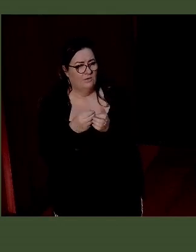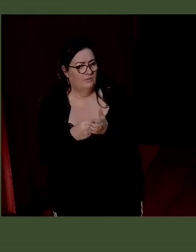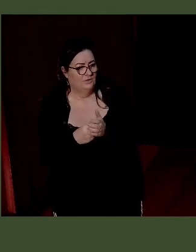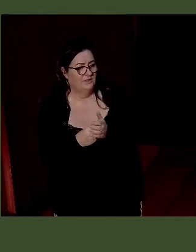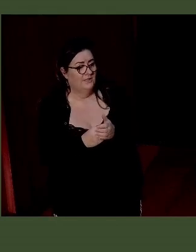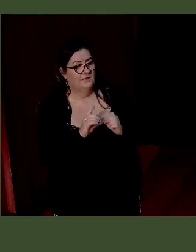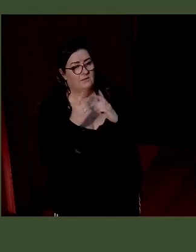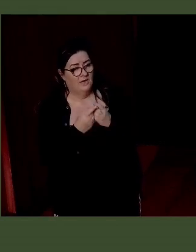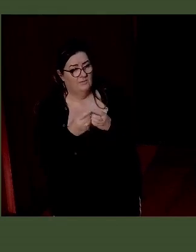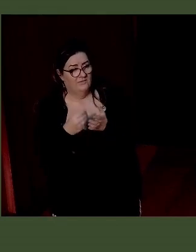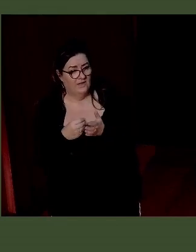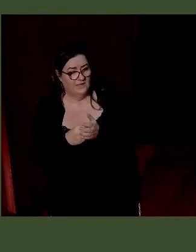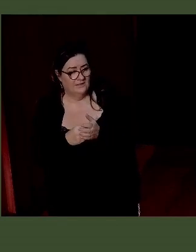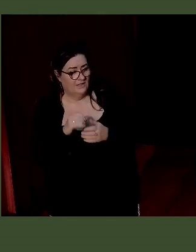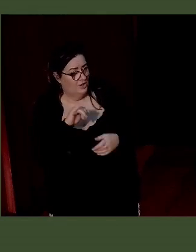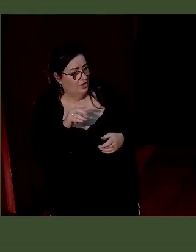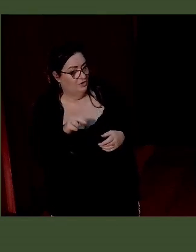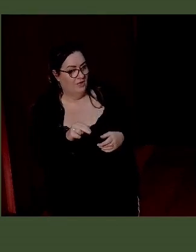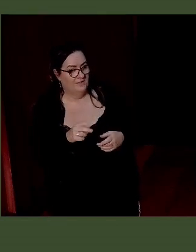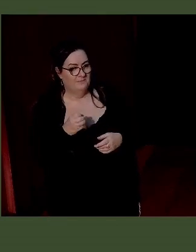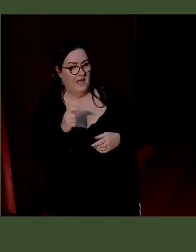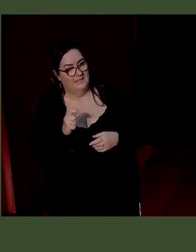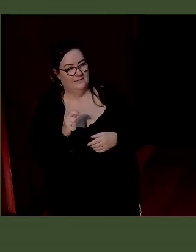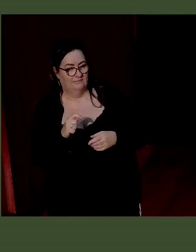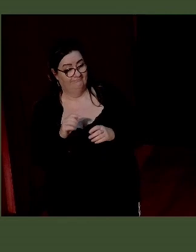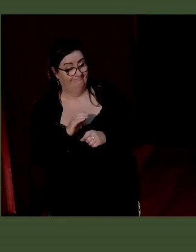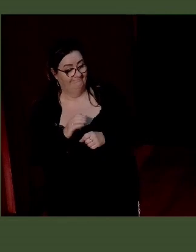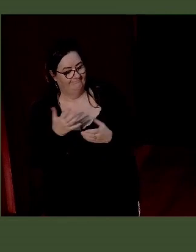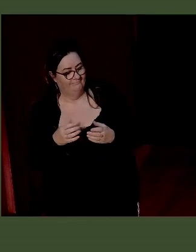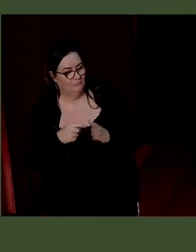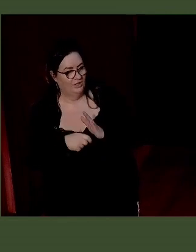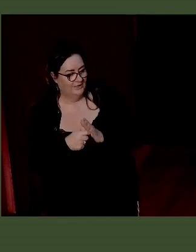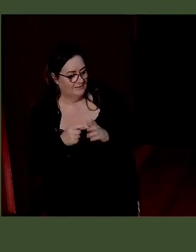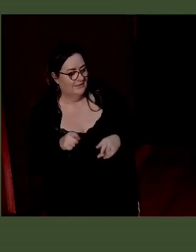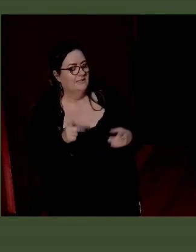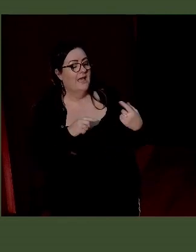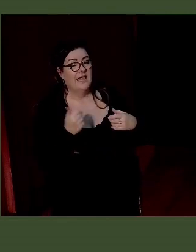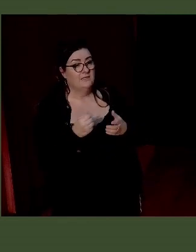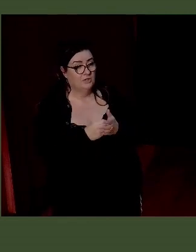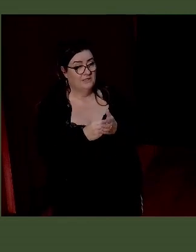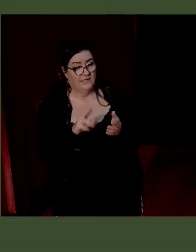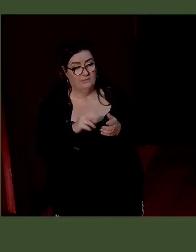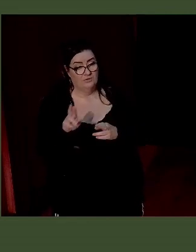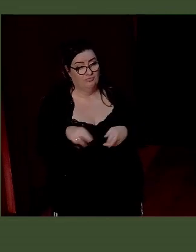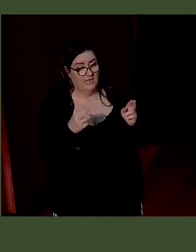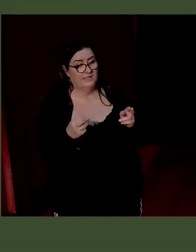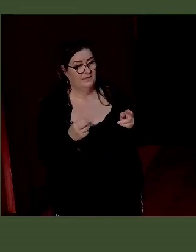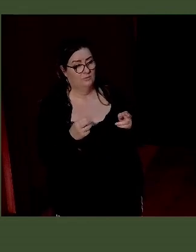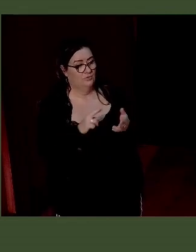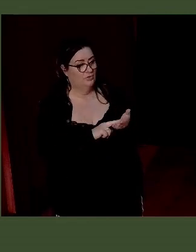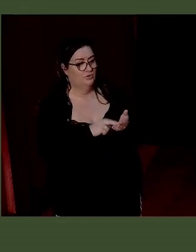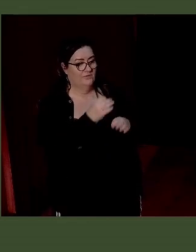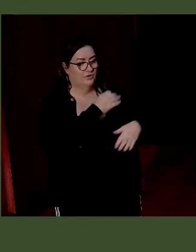The Department of Finance, John's pet project, blocked local loans because any money that could be raised was needed to keep the government